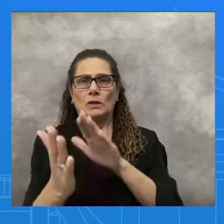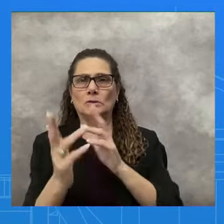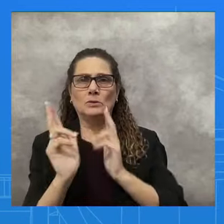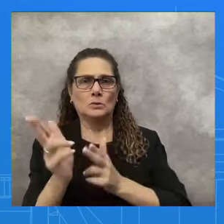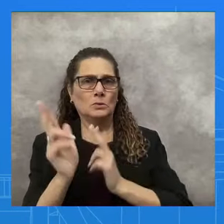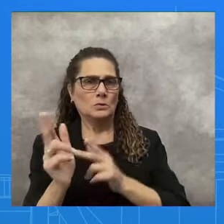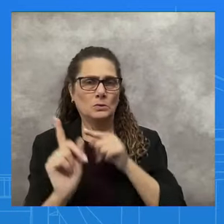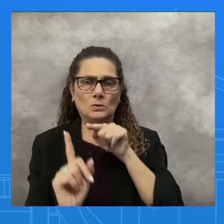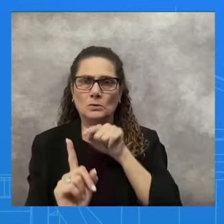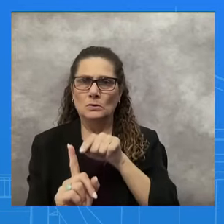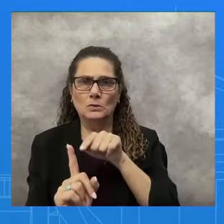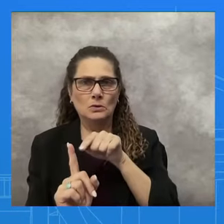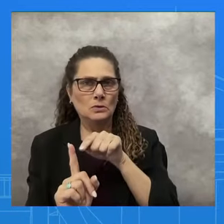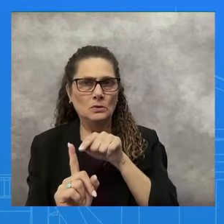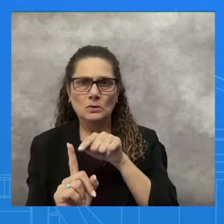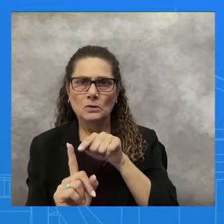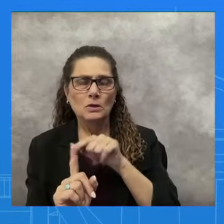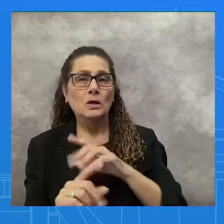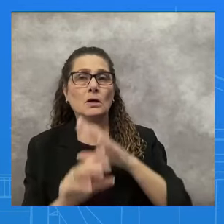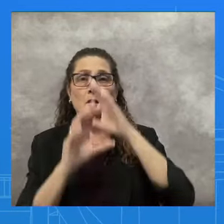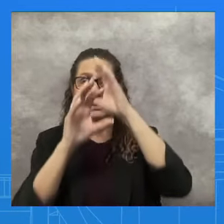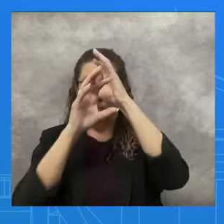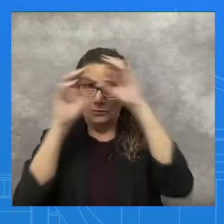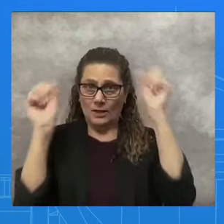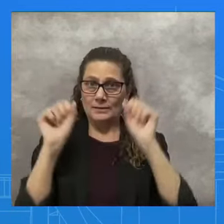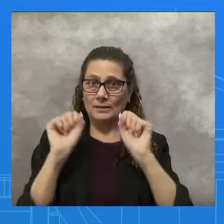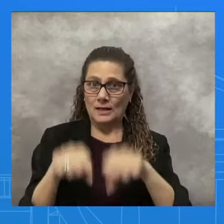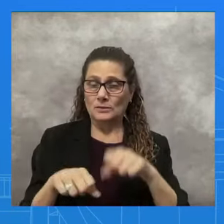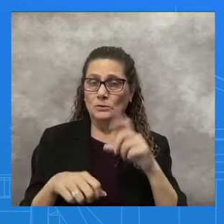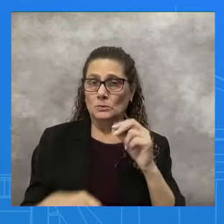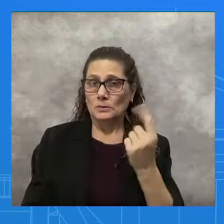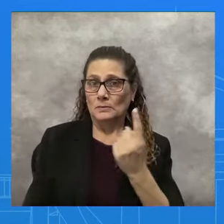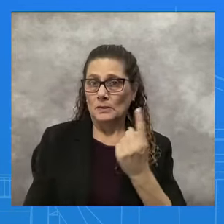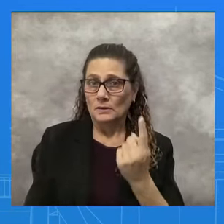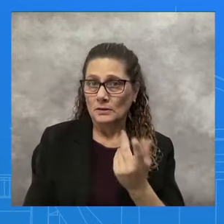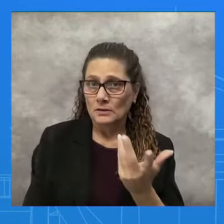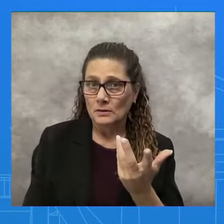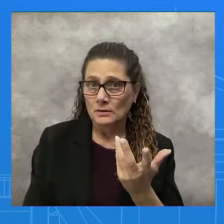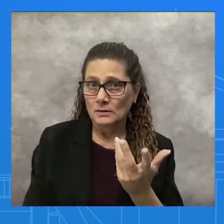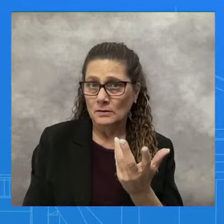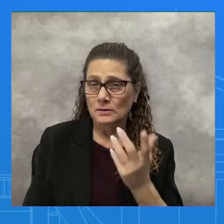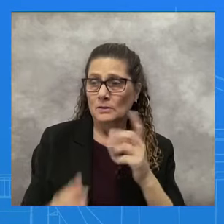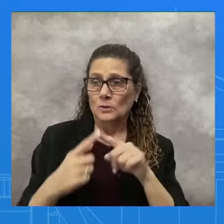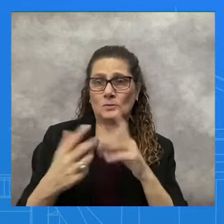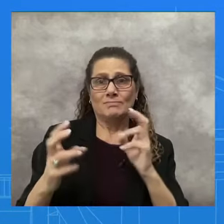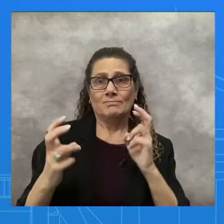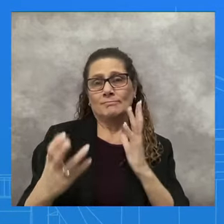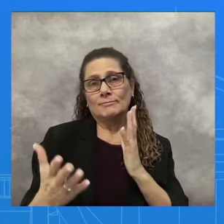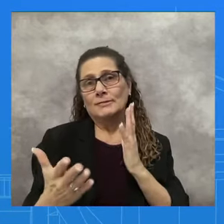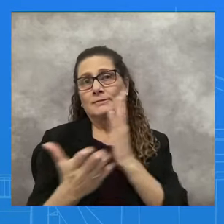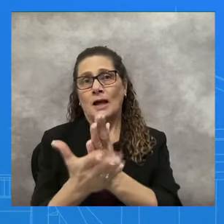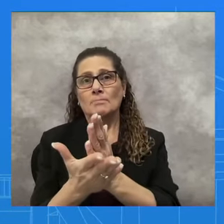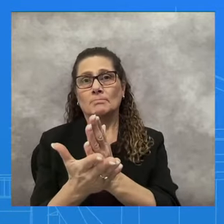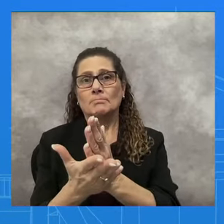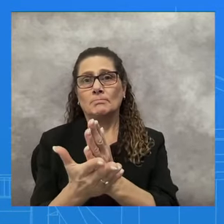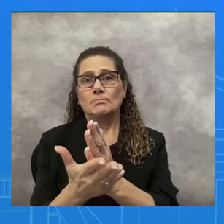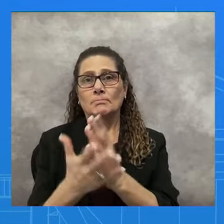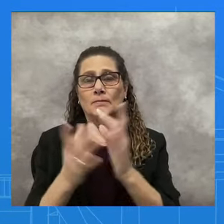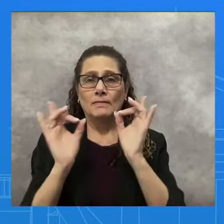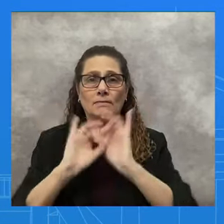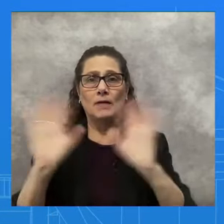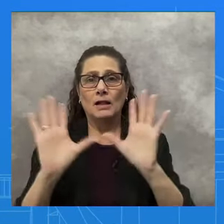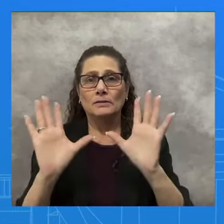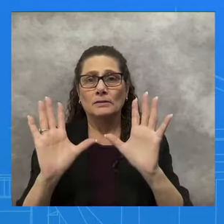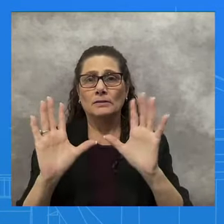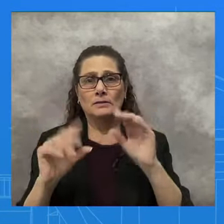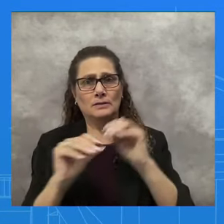help keep guns out of the hands of teenagers, particularly given that these happen in kind of neighborhoods all over the country? No, it's a good question. That's why we say we need to do